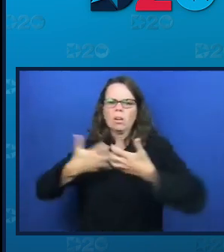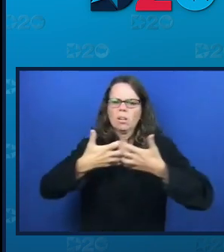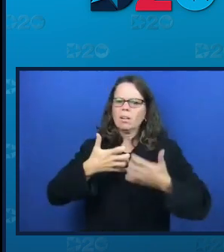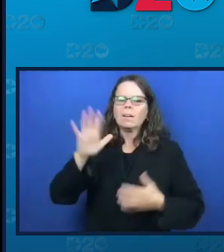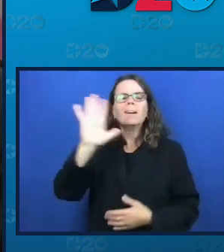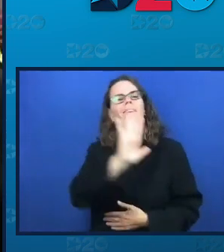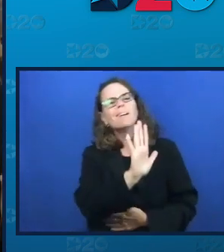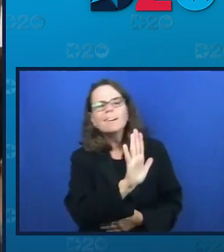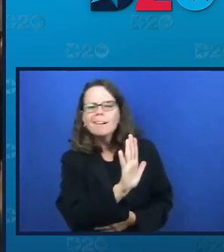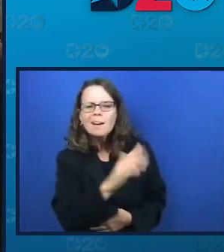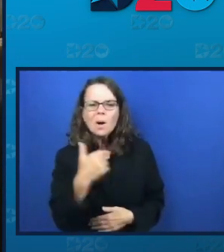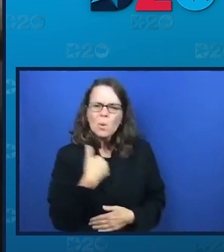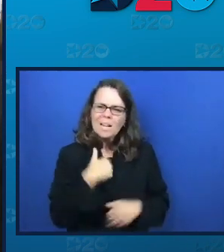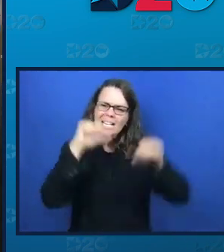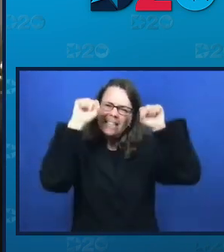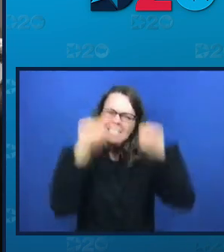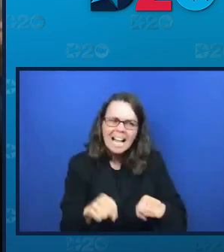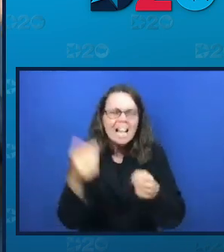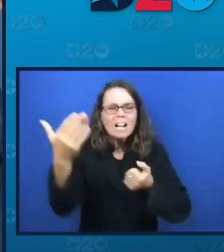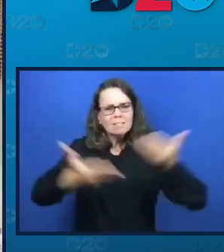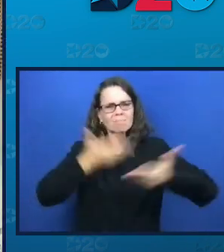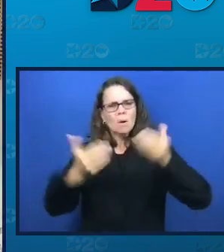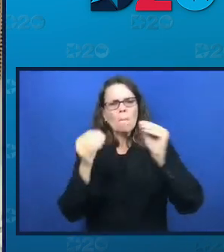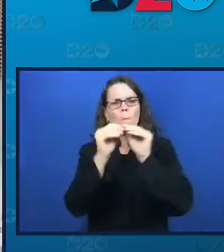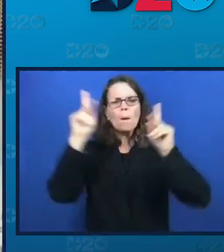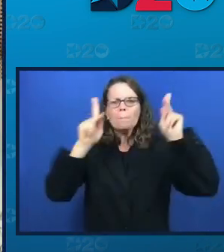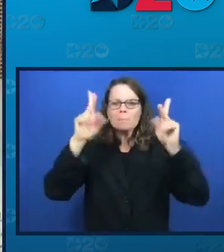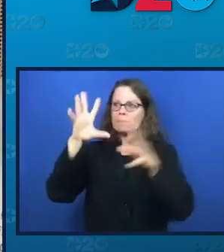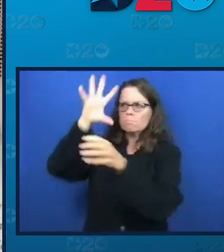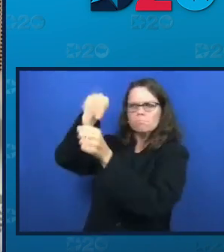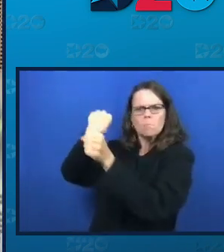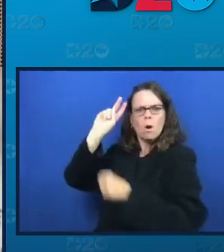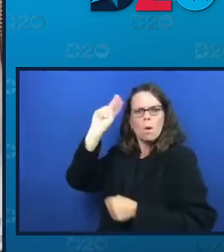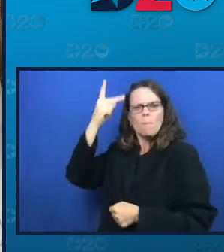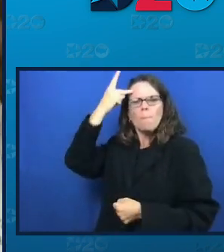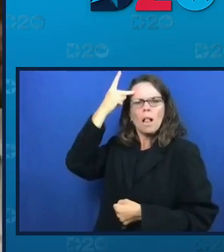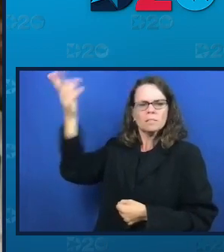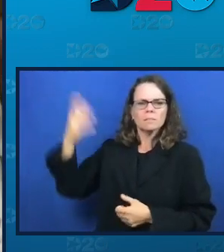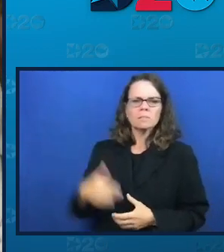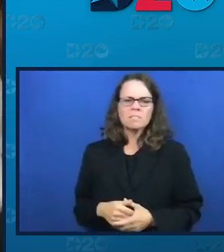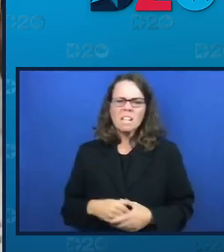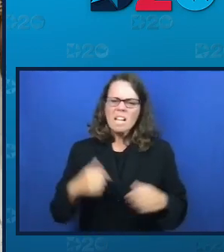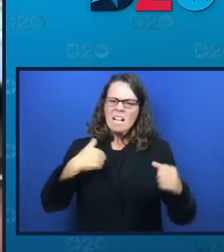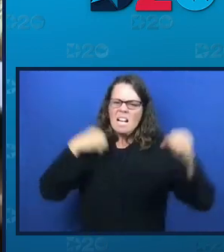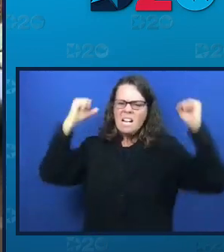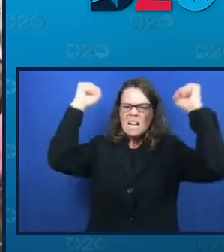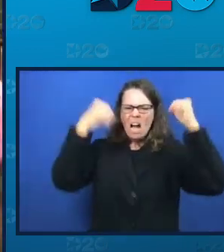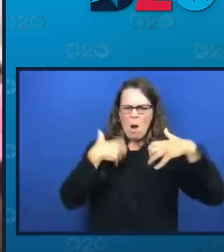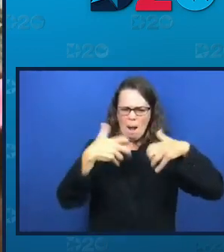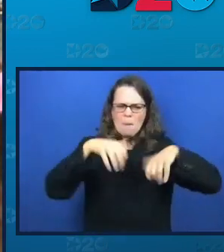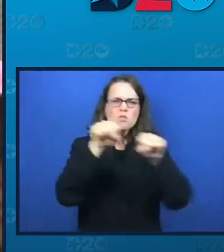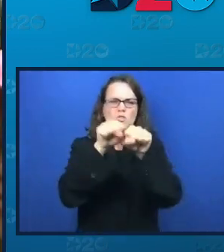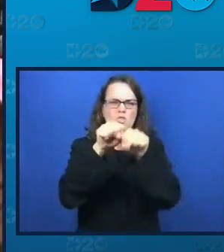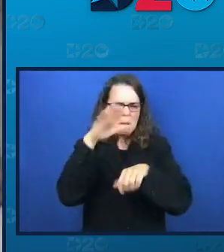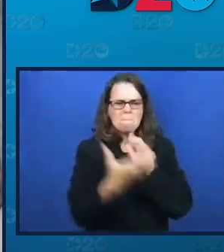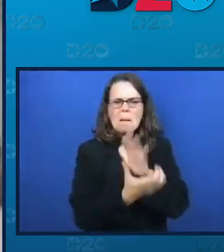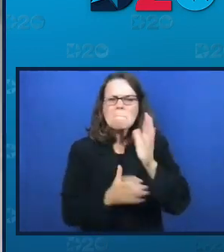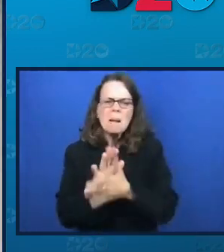political participation. I have on my marching shoes. That's right. I'm fired up. I'm ready to march.